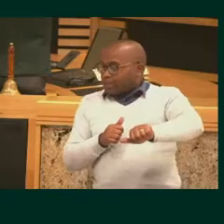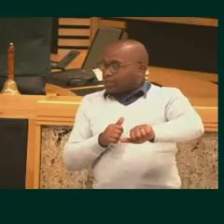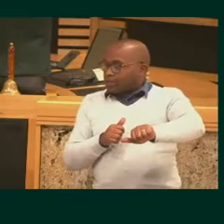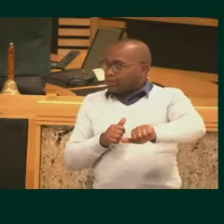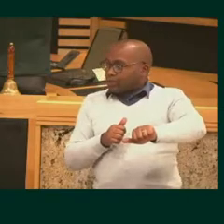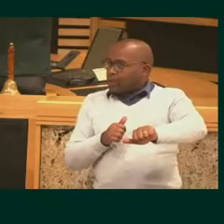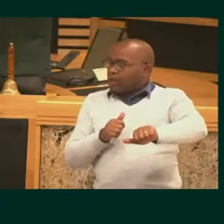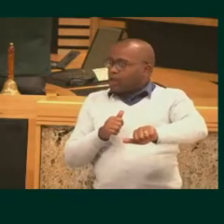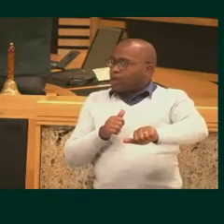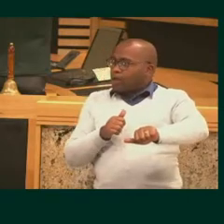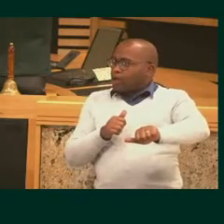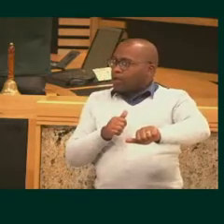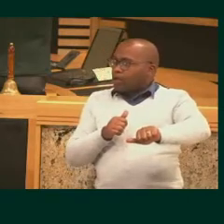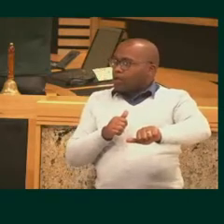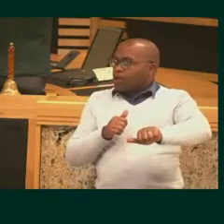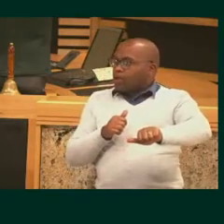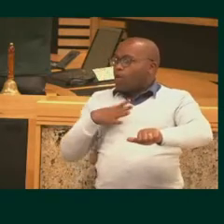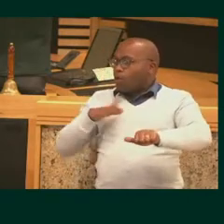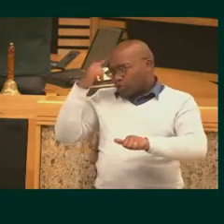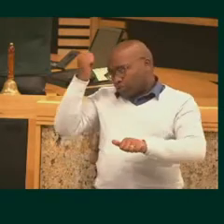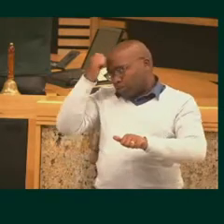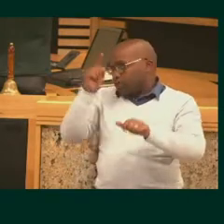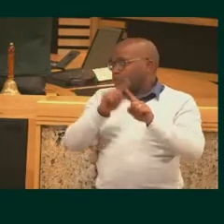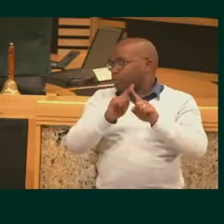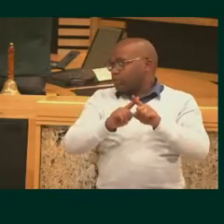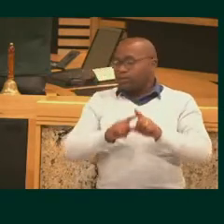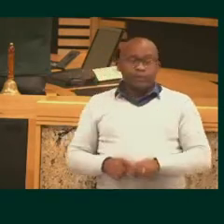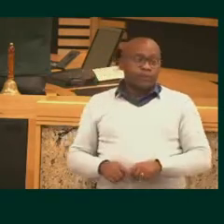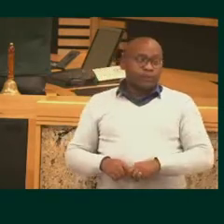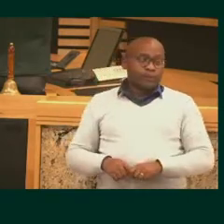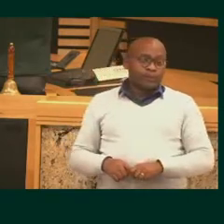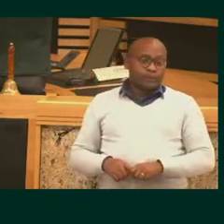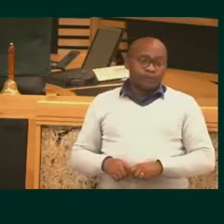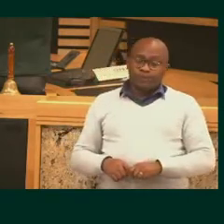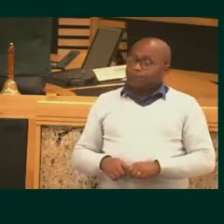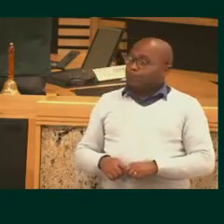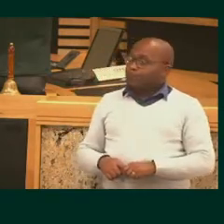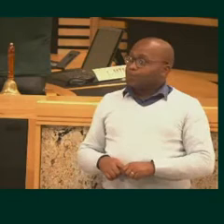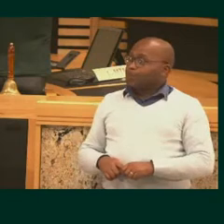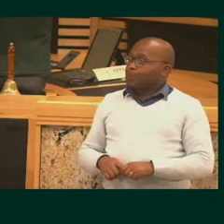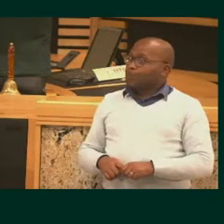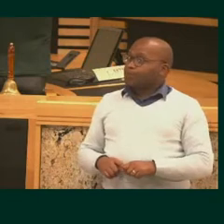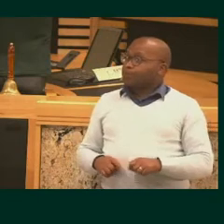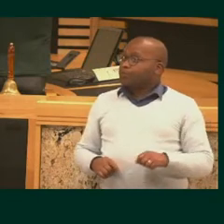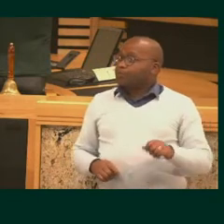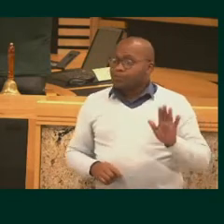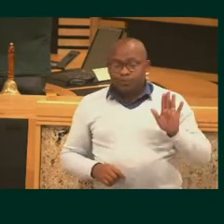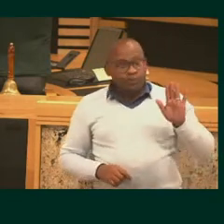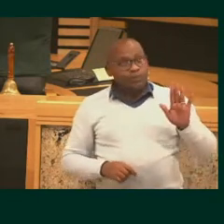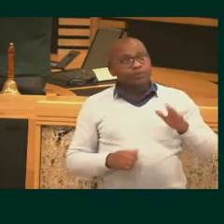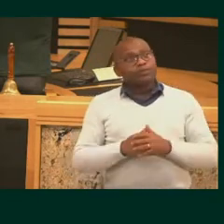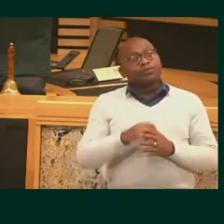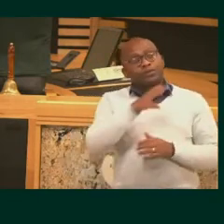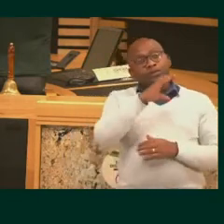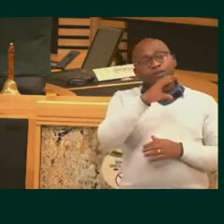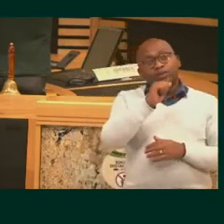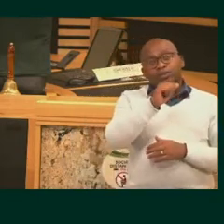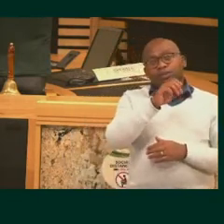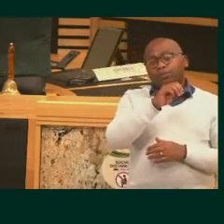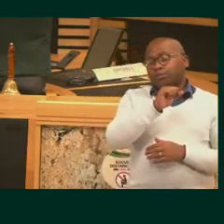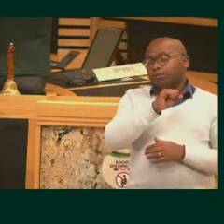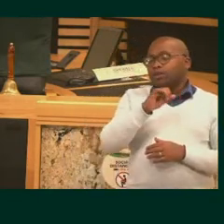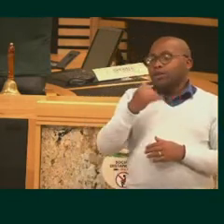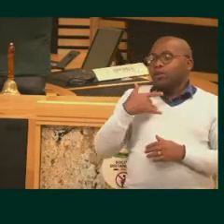processes within the relevant departments honorable Premier okay as a general principal honorable um Deputy